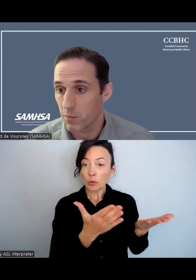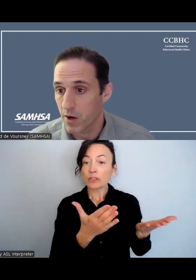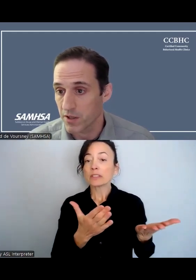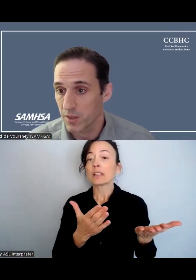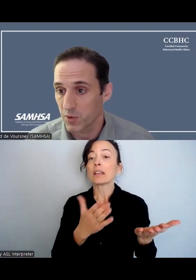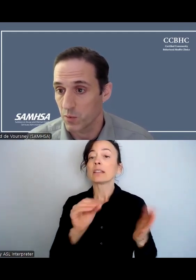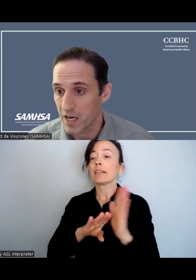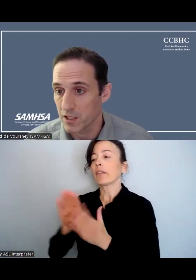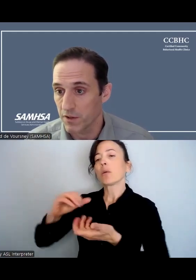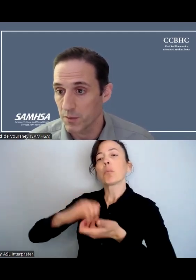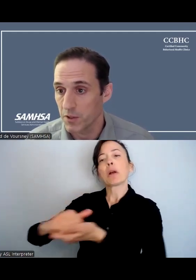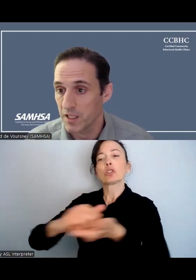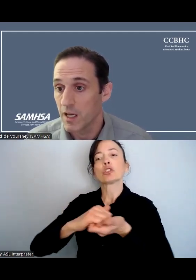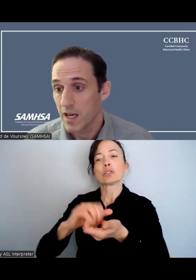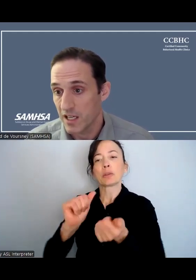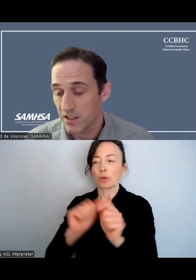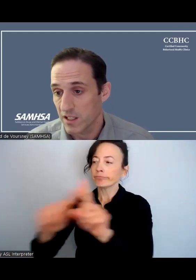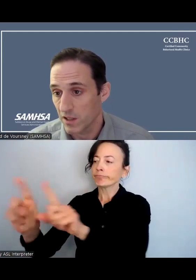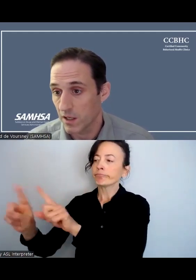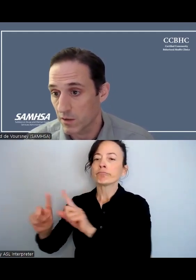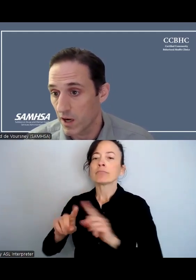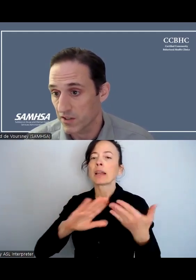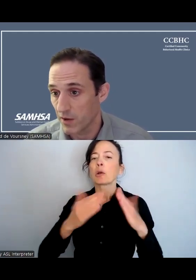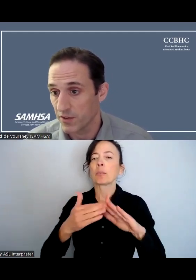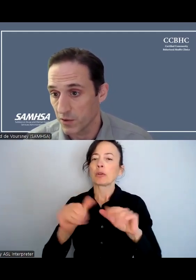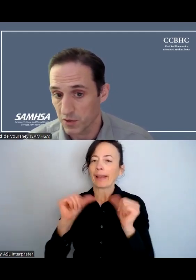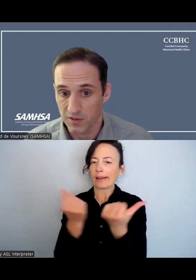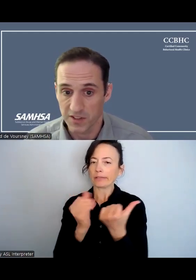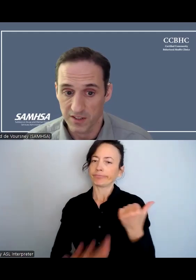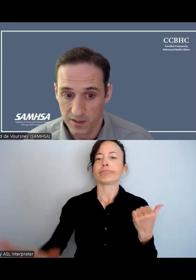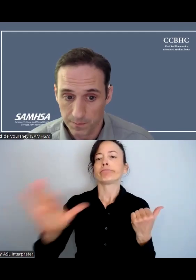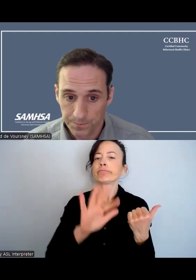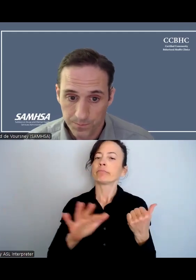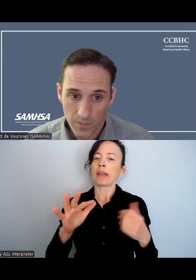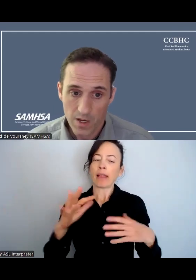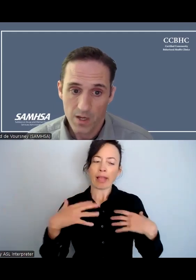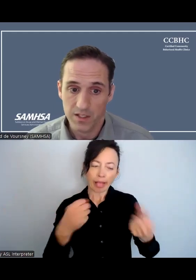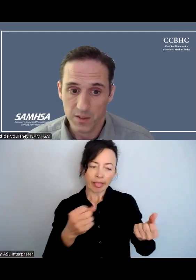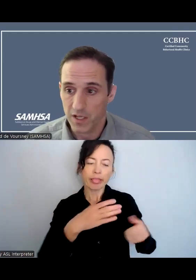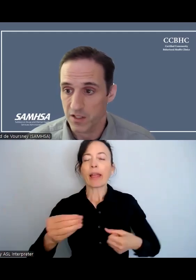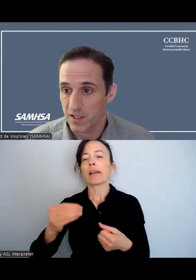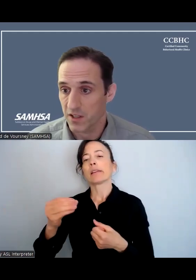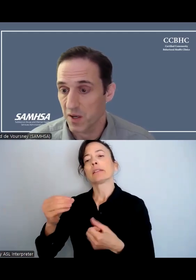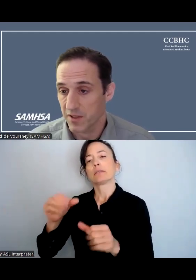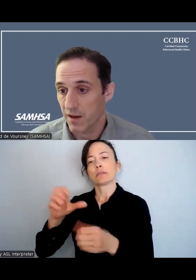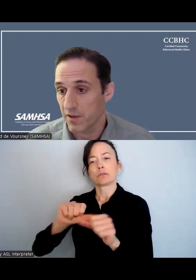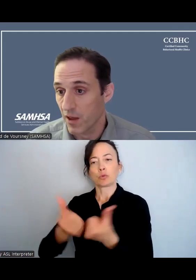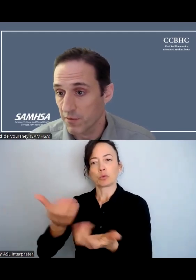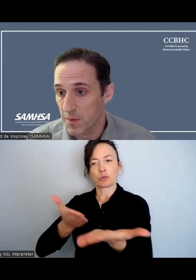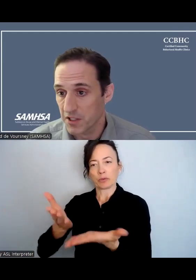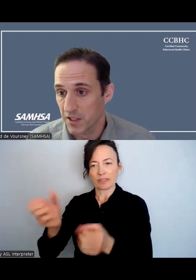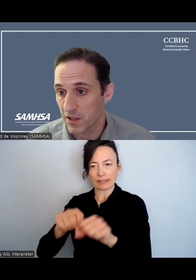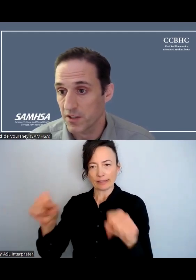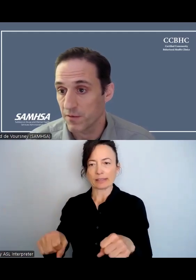have to develop partnerships with a range of other community agencies across the health and social service system. CCBHCs also have to have